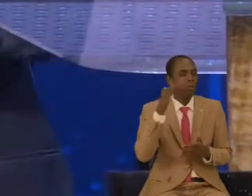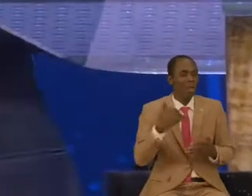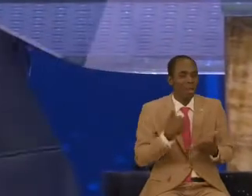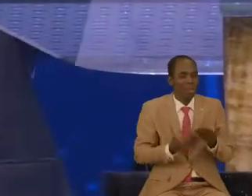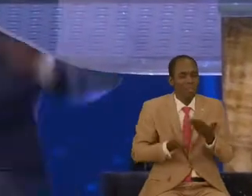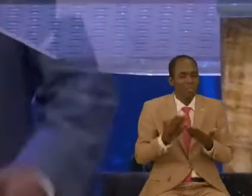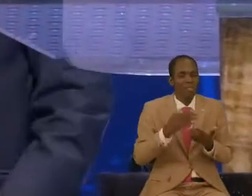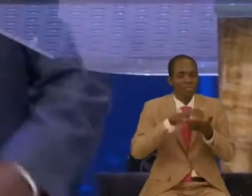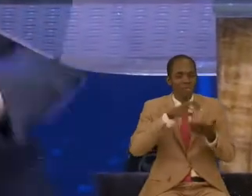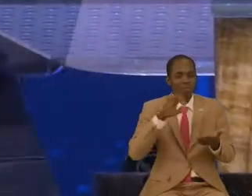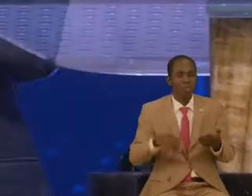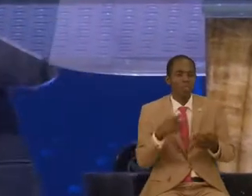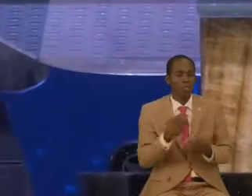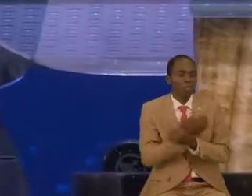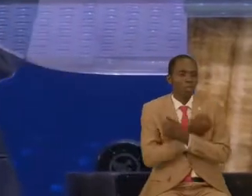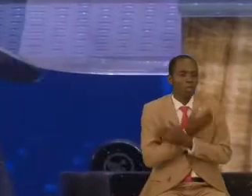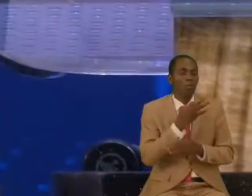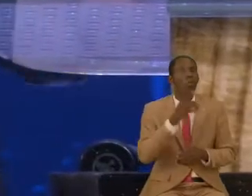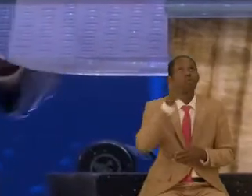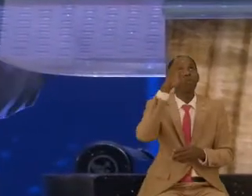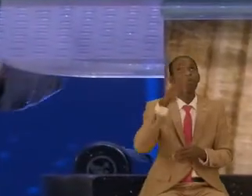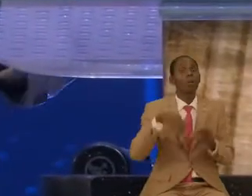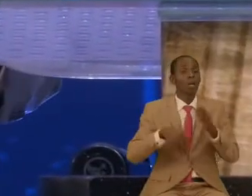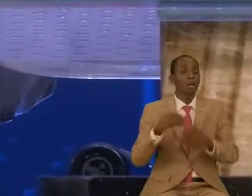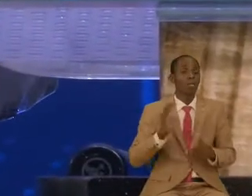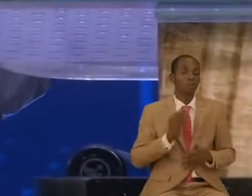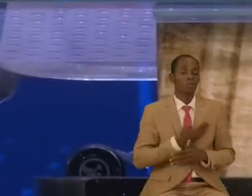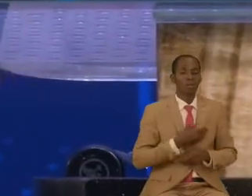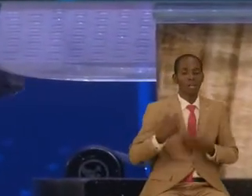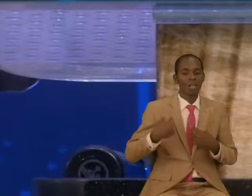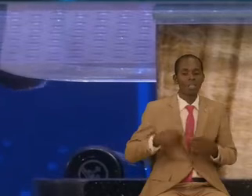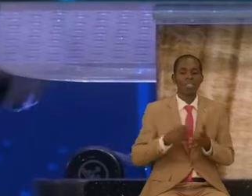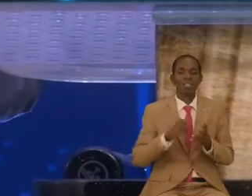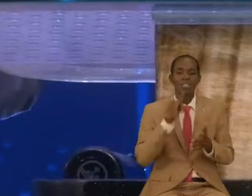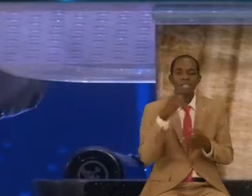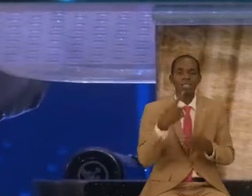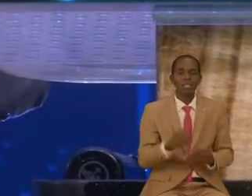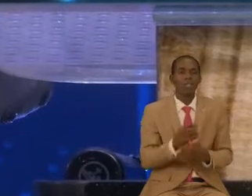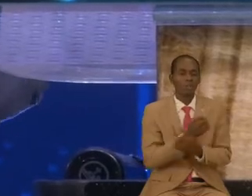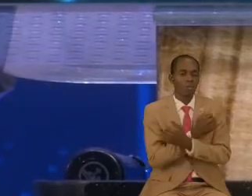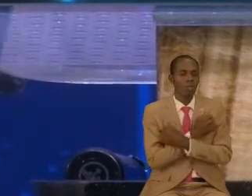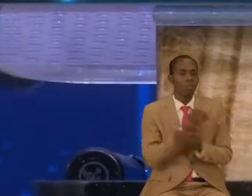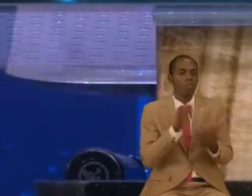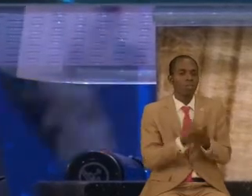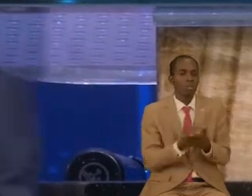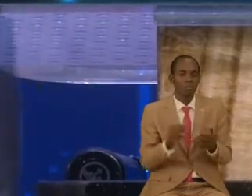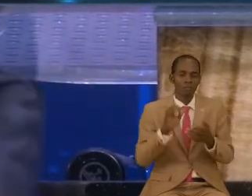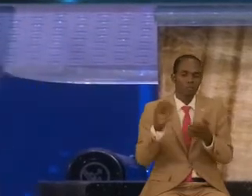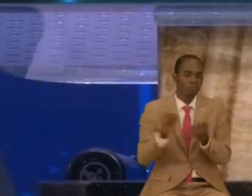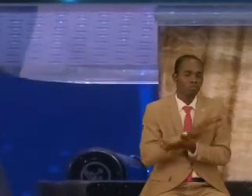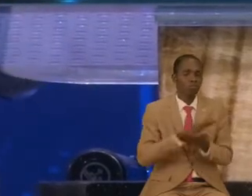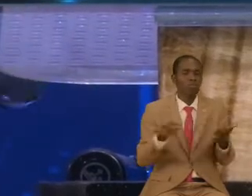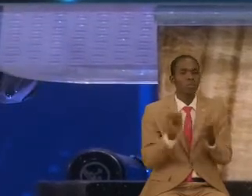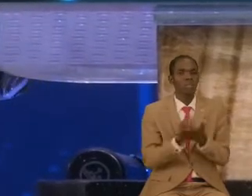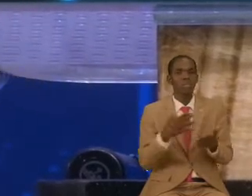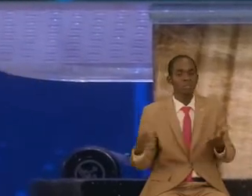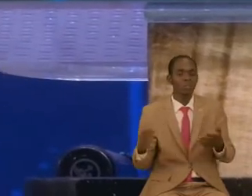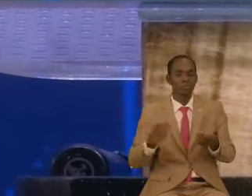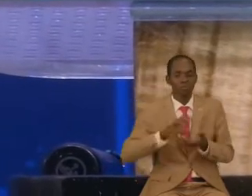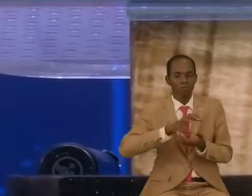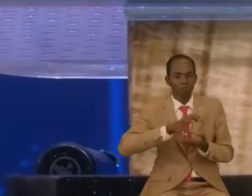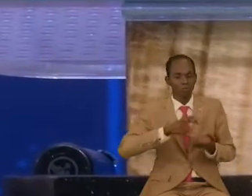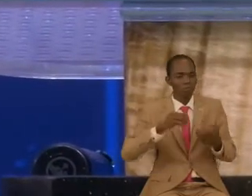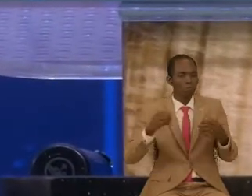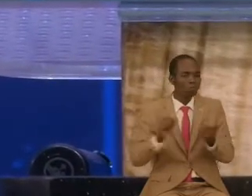our heart is the cross that crushes that thing and cancels that thing, crucifies that thing,